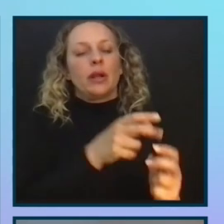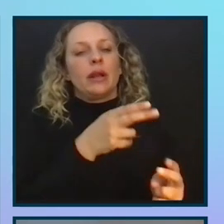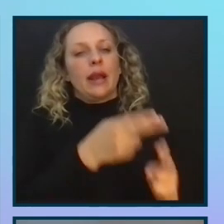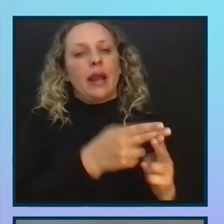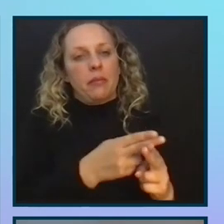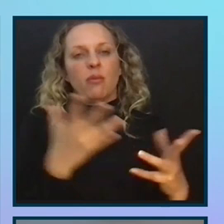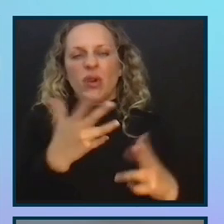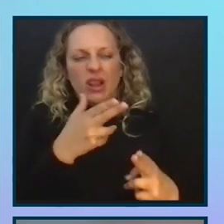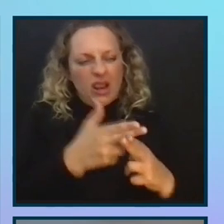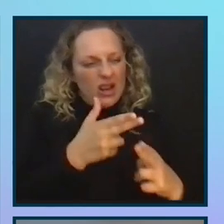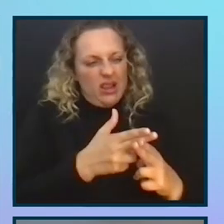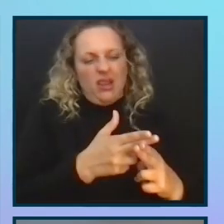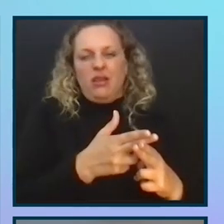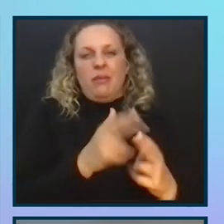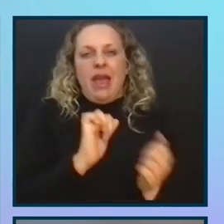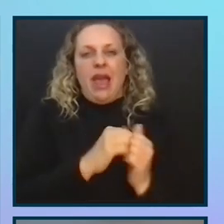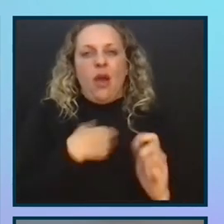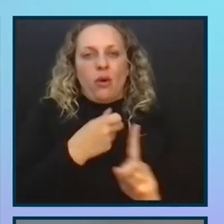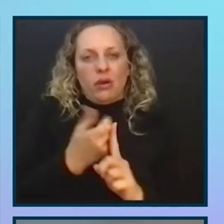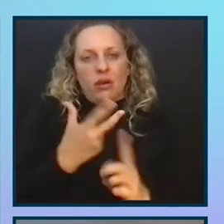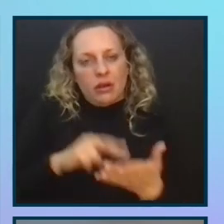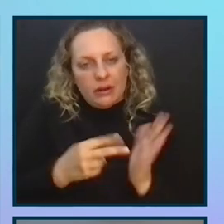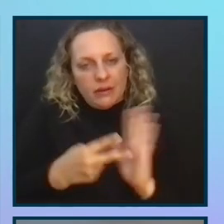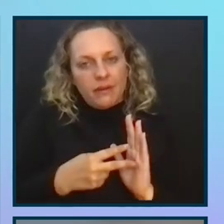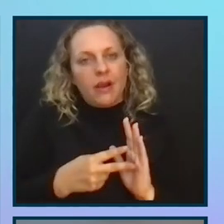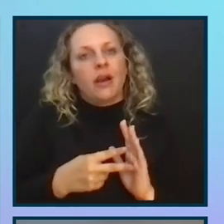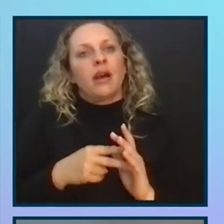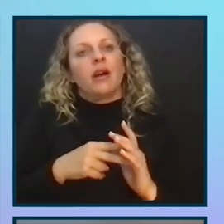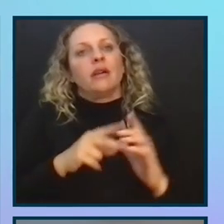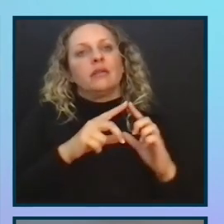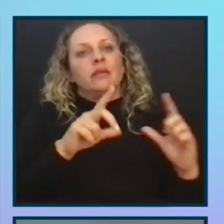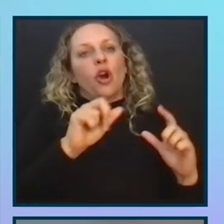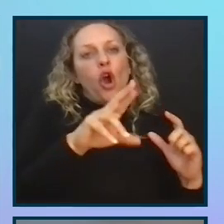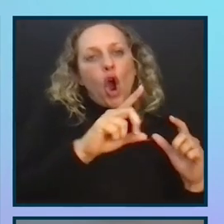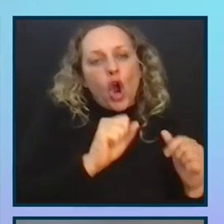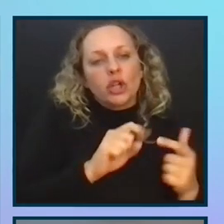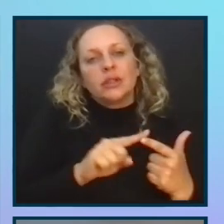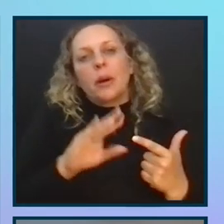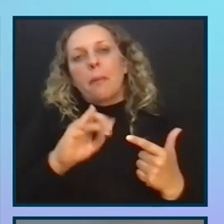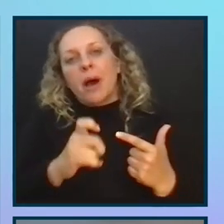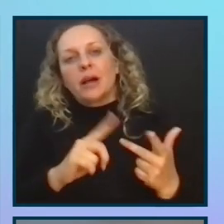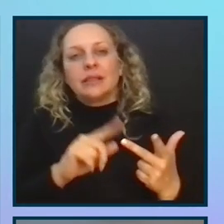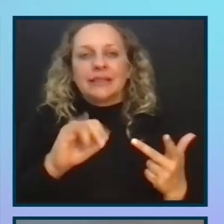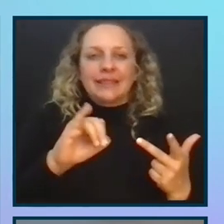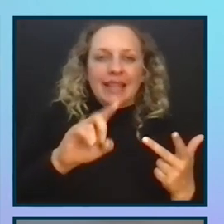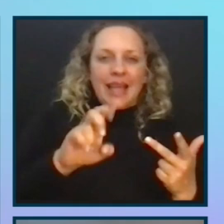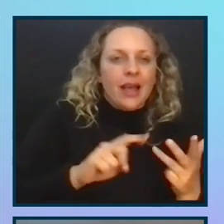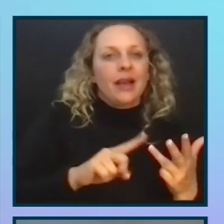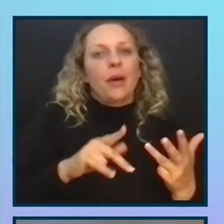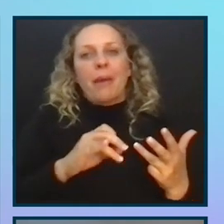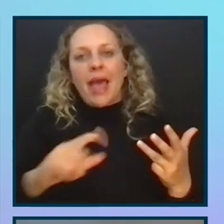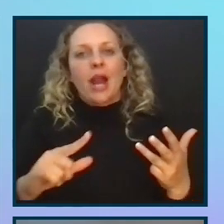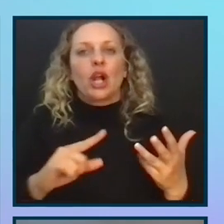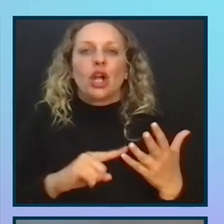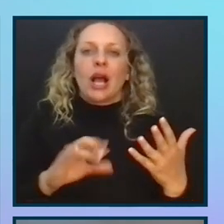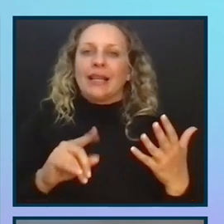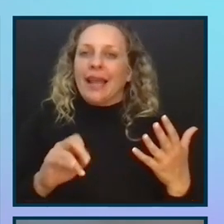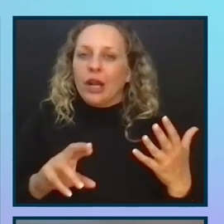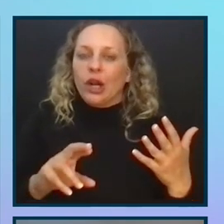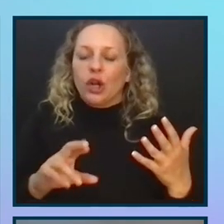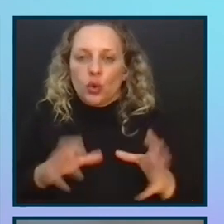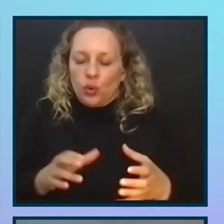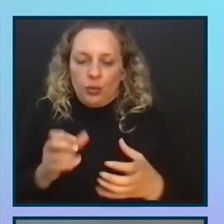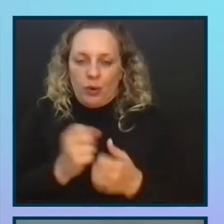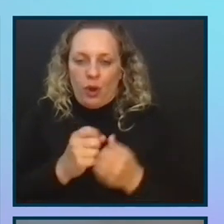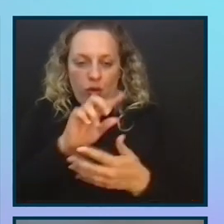What's in a name? How can we define things like cards, boxes, tiles, panels, containers, groups, or can we even do